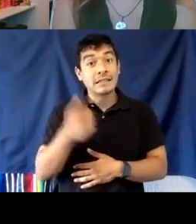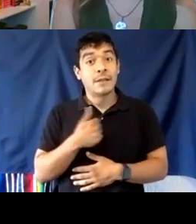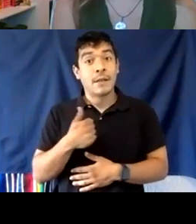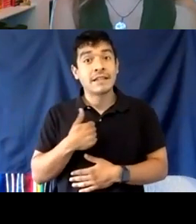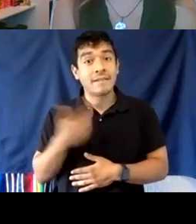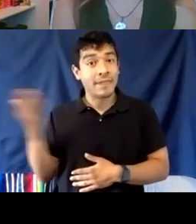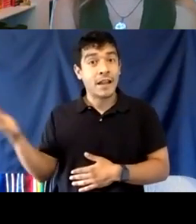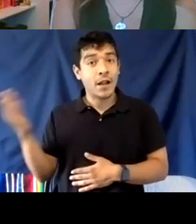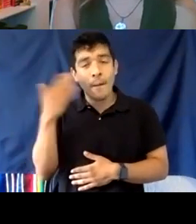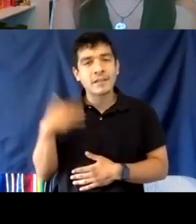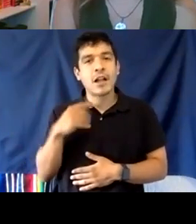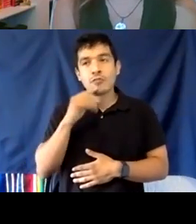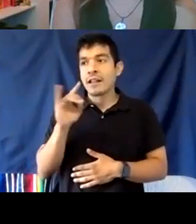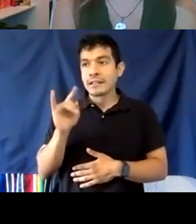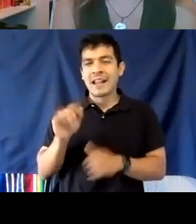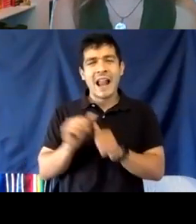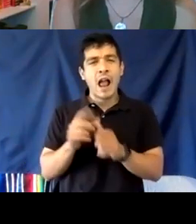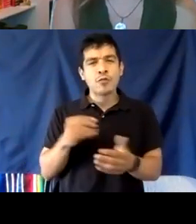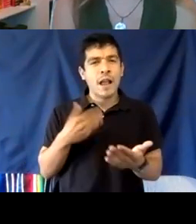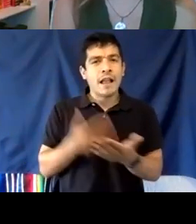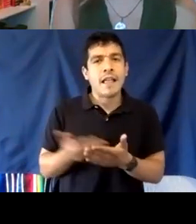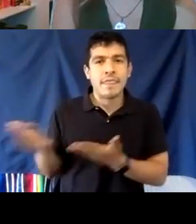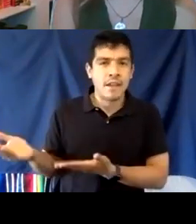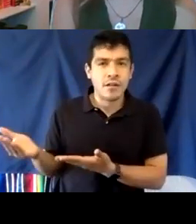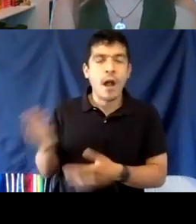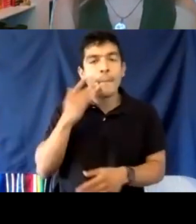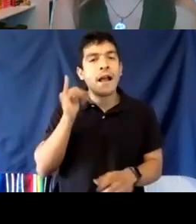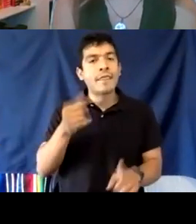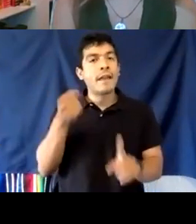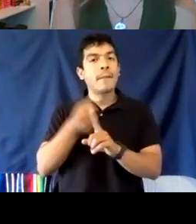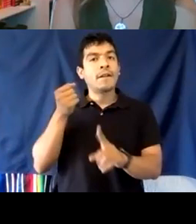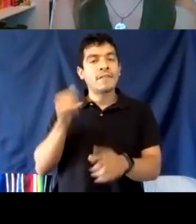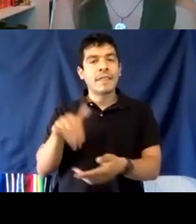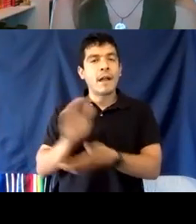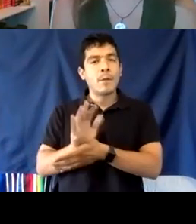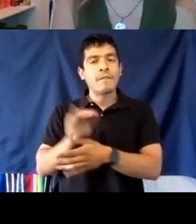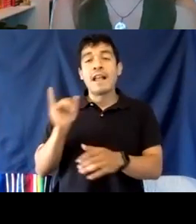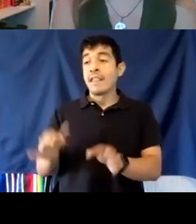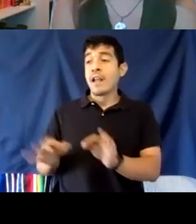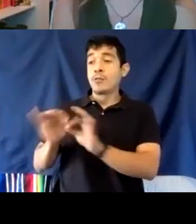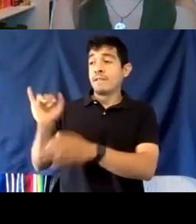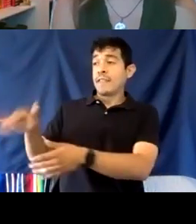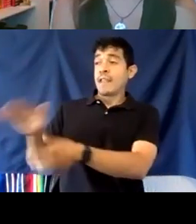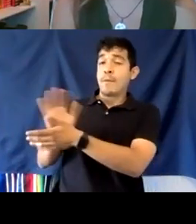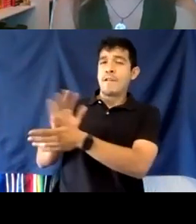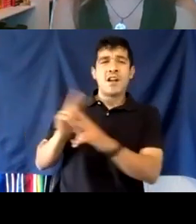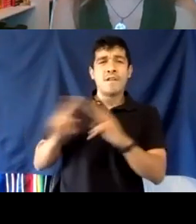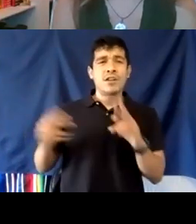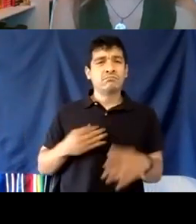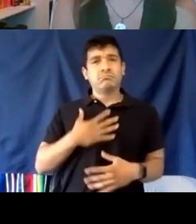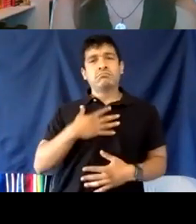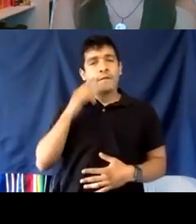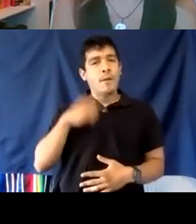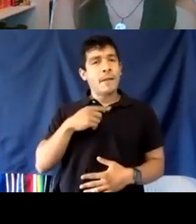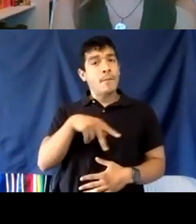because I literally did. And how do we get at that? Because the impact of that film and the importance of that film was so tremendous for me personally